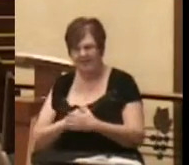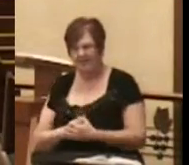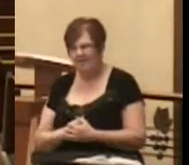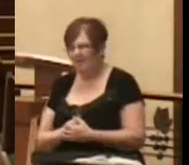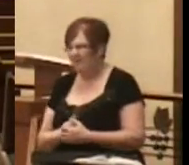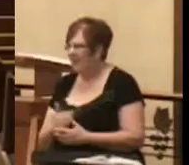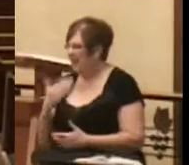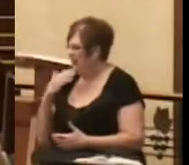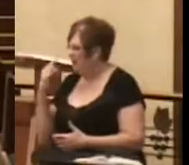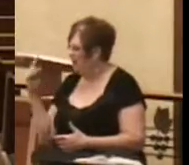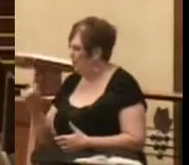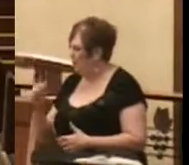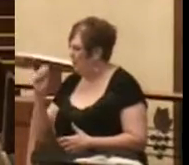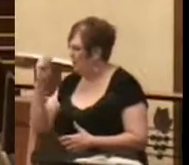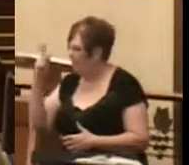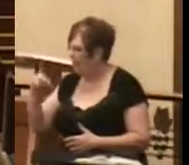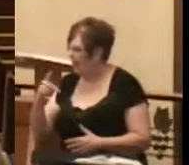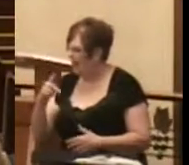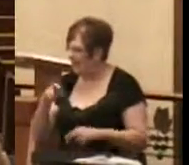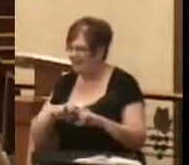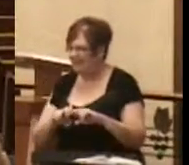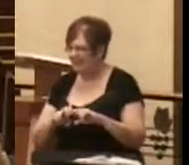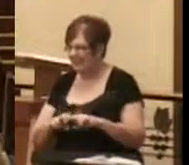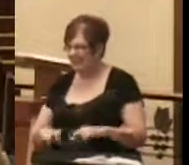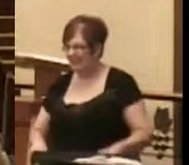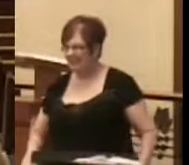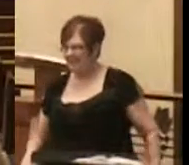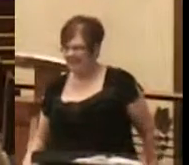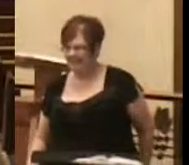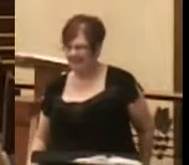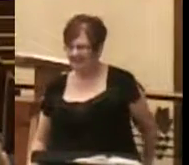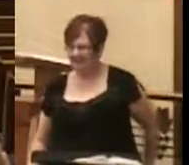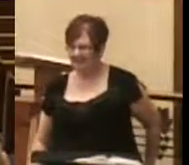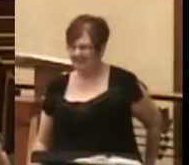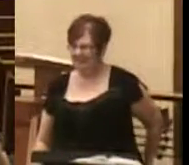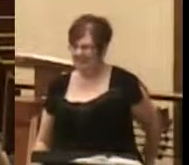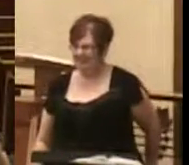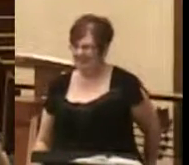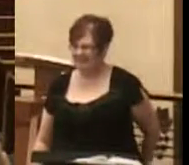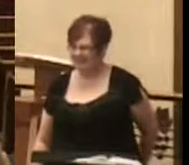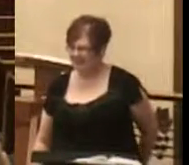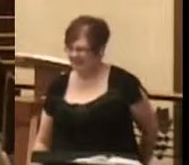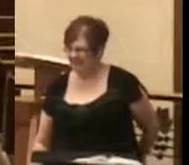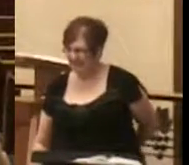Thank you for coming up. You can go back and sit with your families.